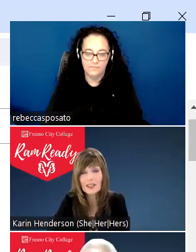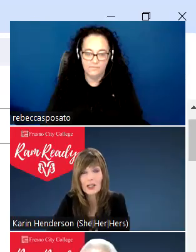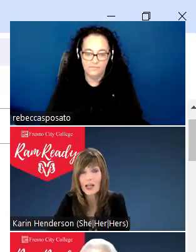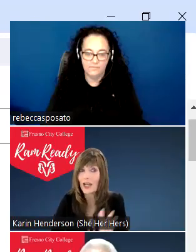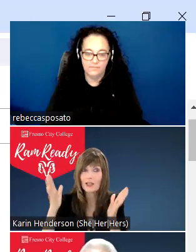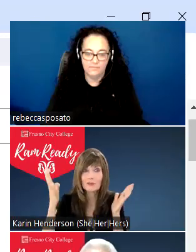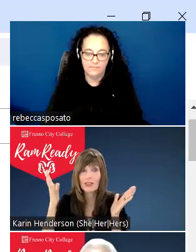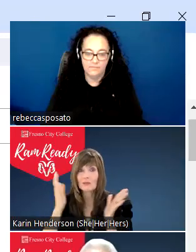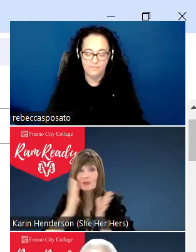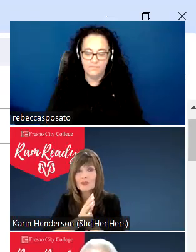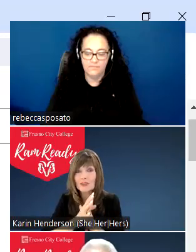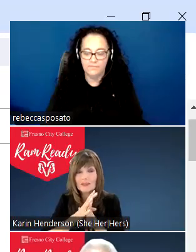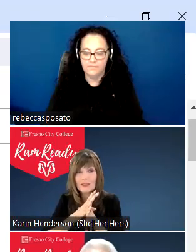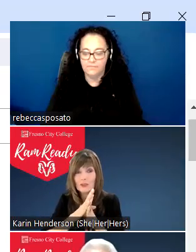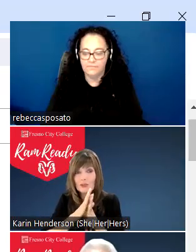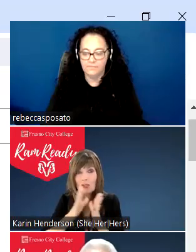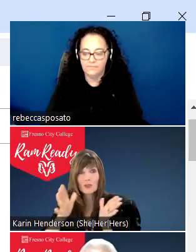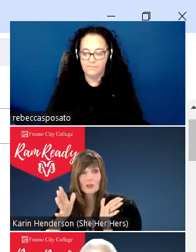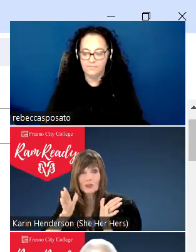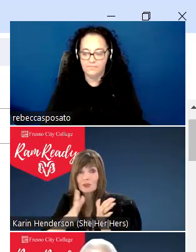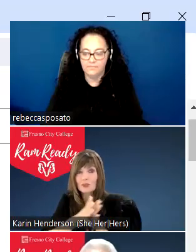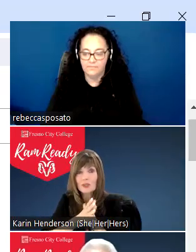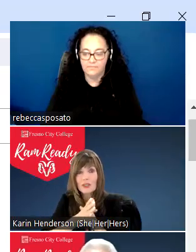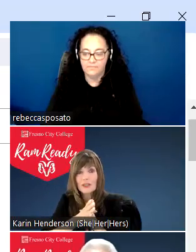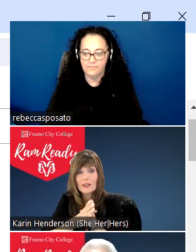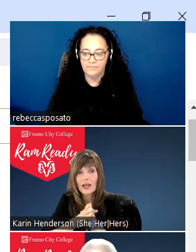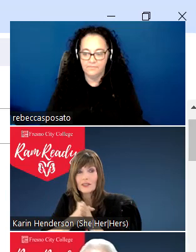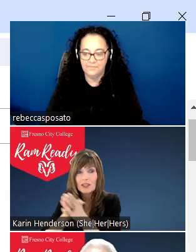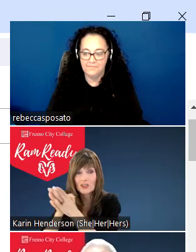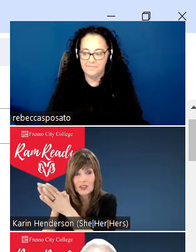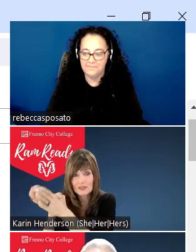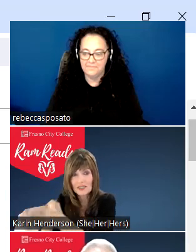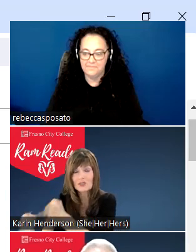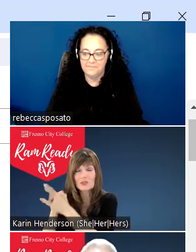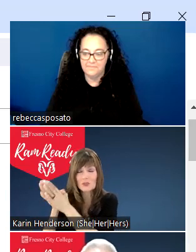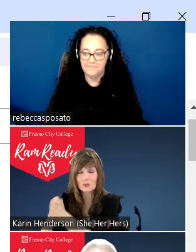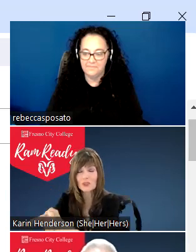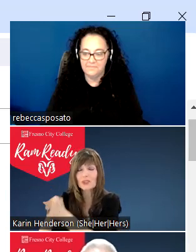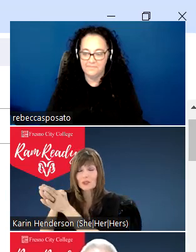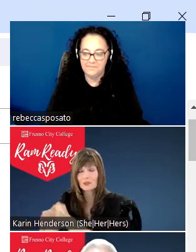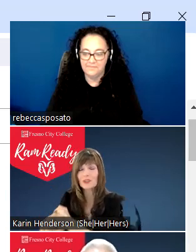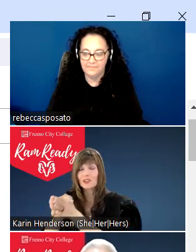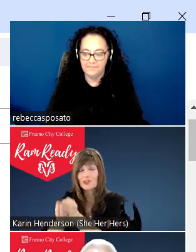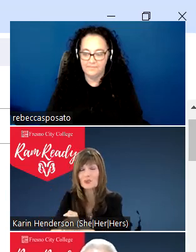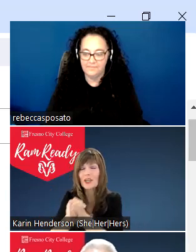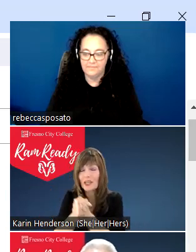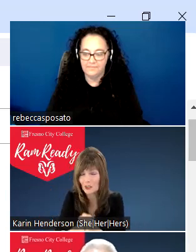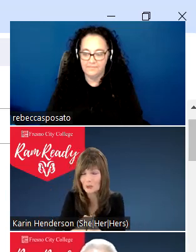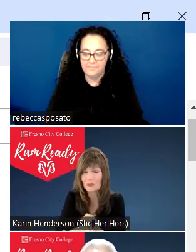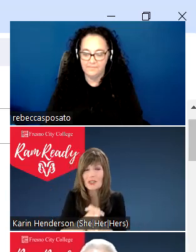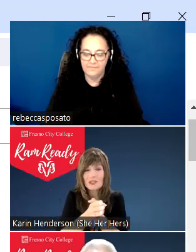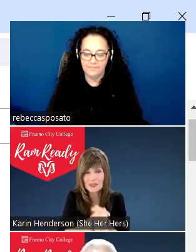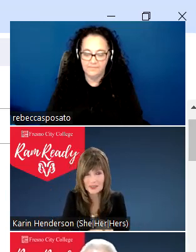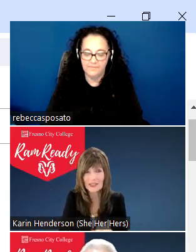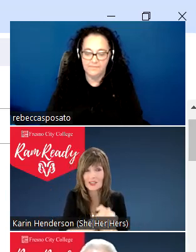totally, I have absolutely, no clue, I think the assessments really, really do